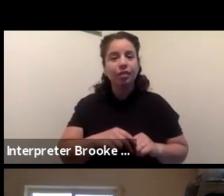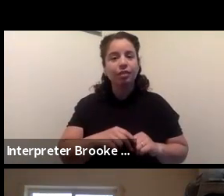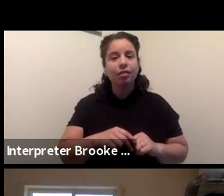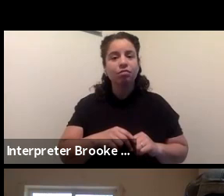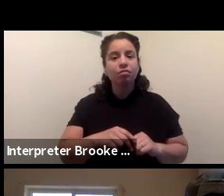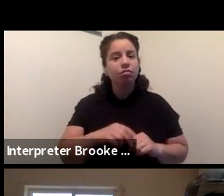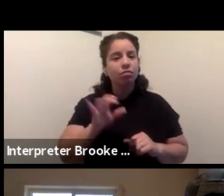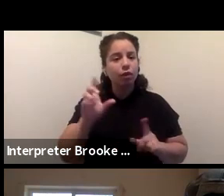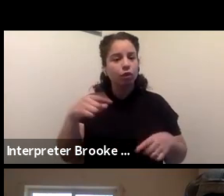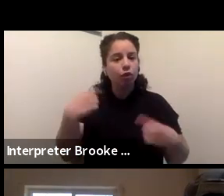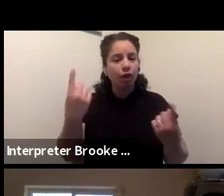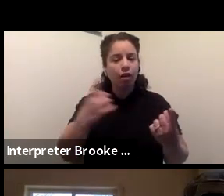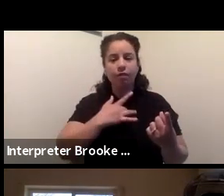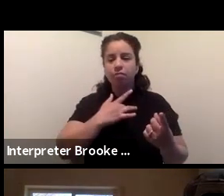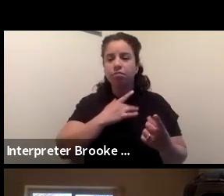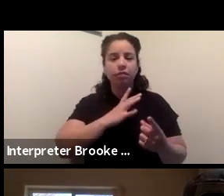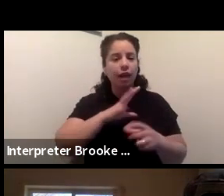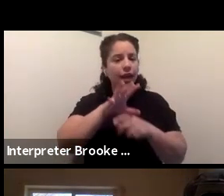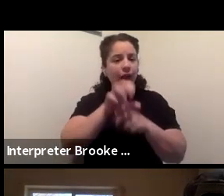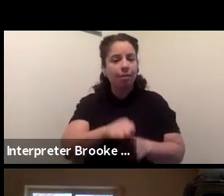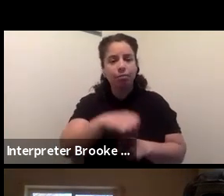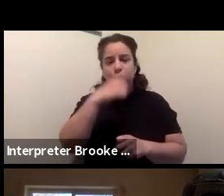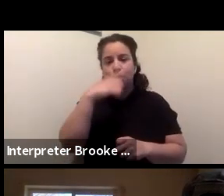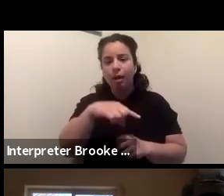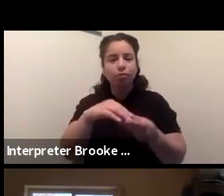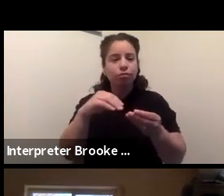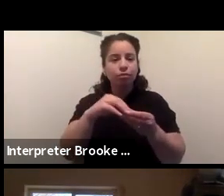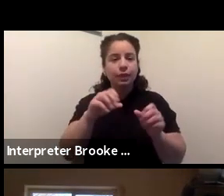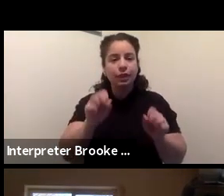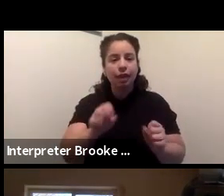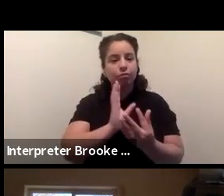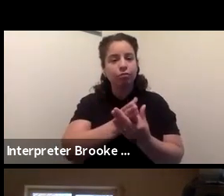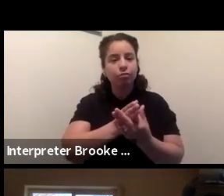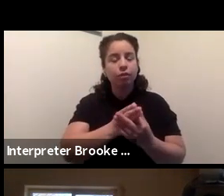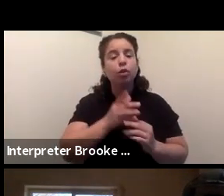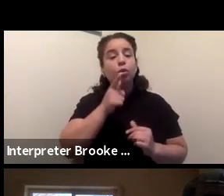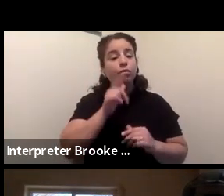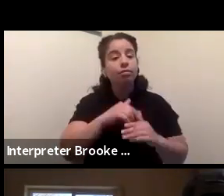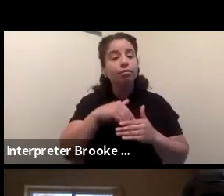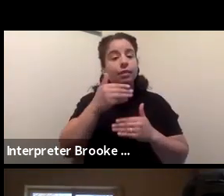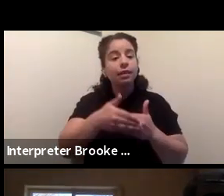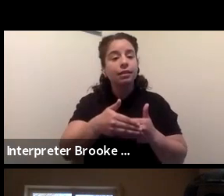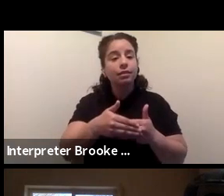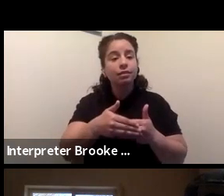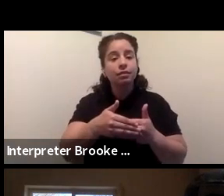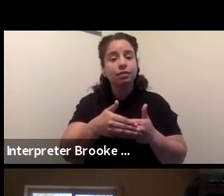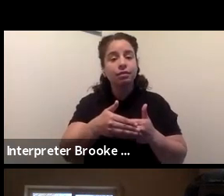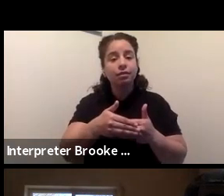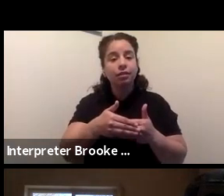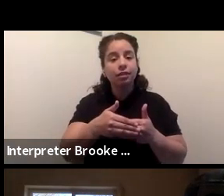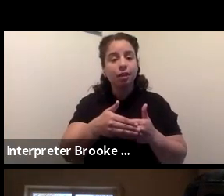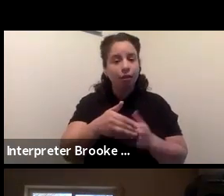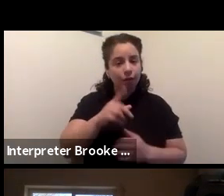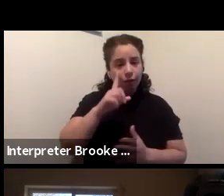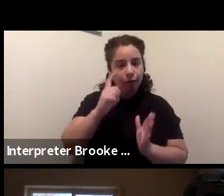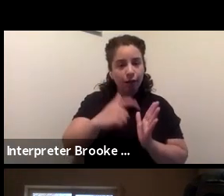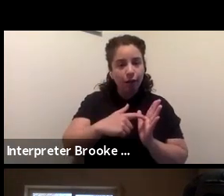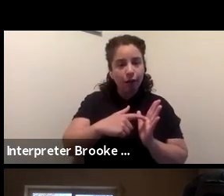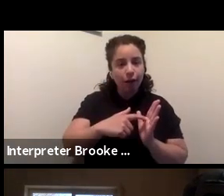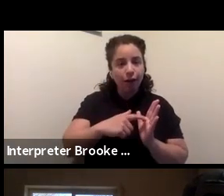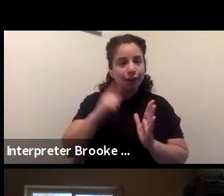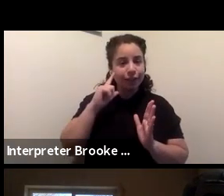what I'm hearing. All right, who's next? Claudia, I see you're unmuted. Would you care to check in? I